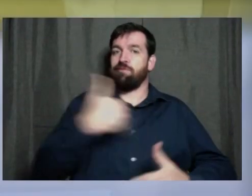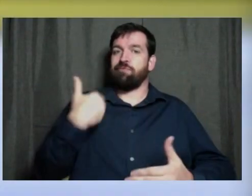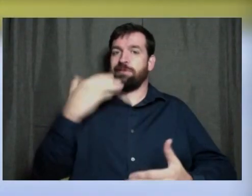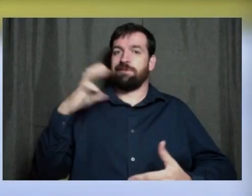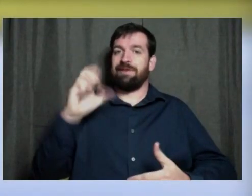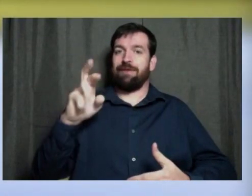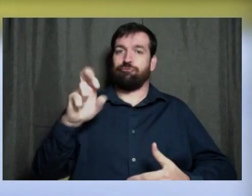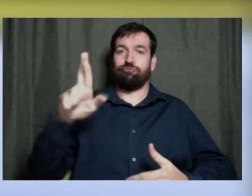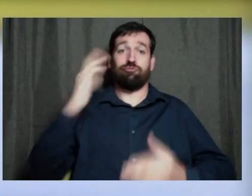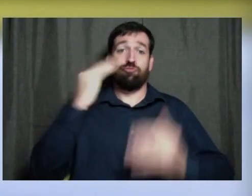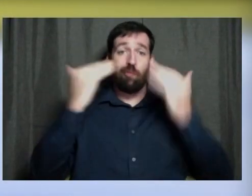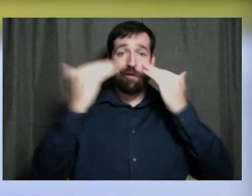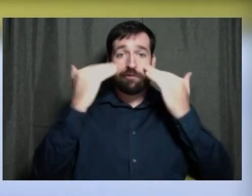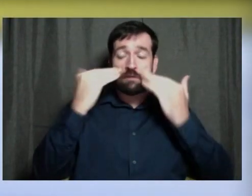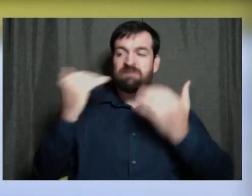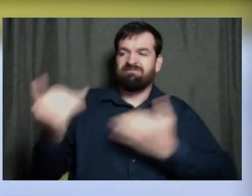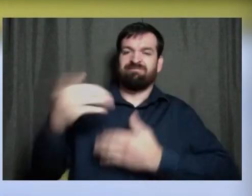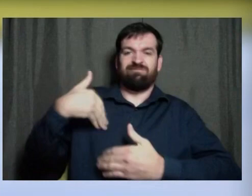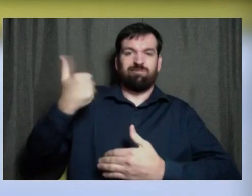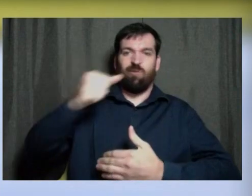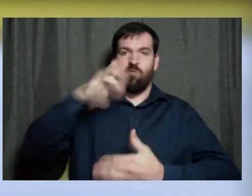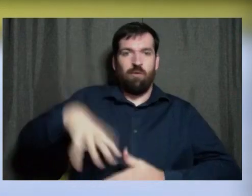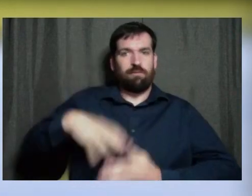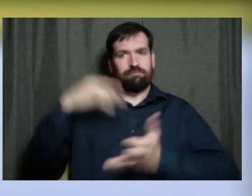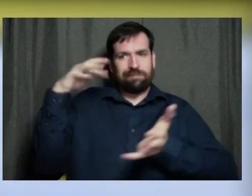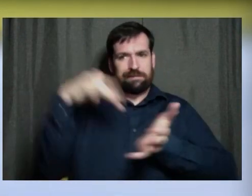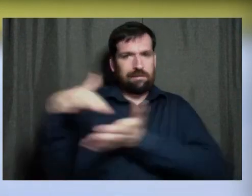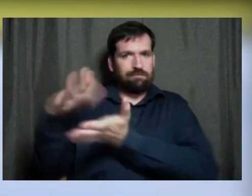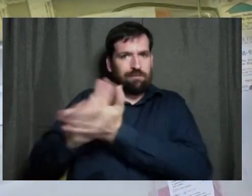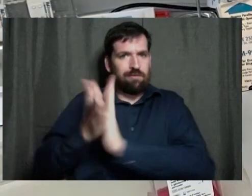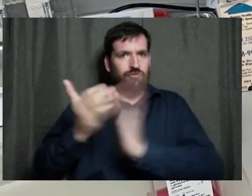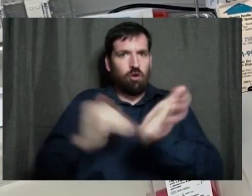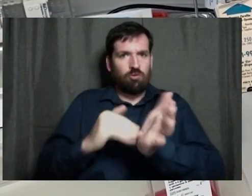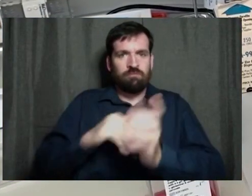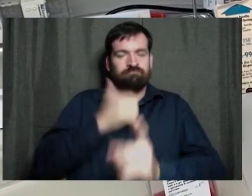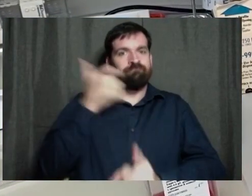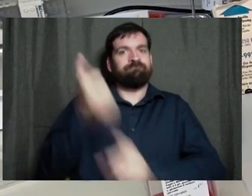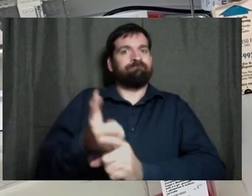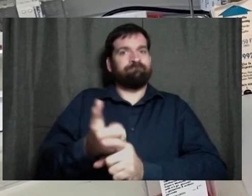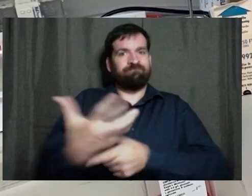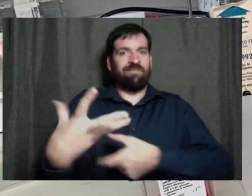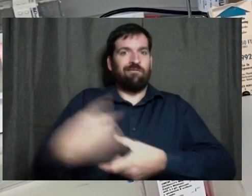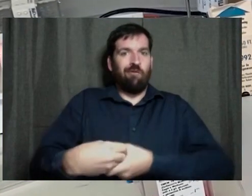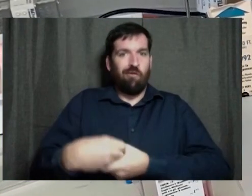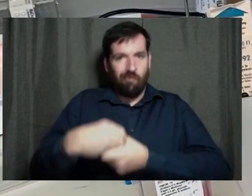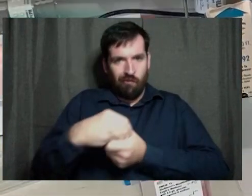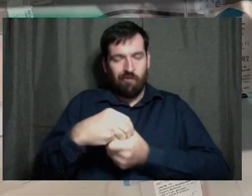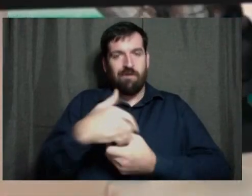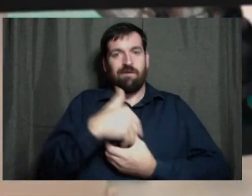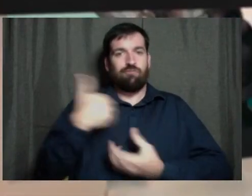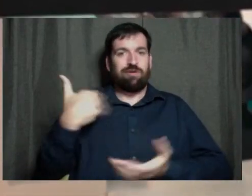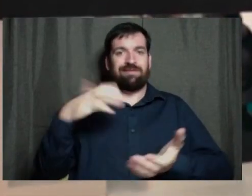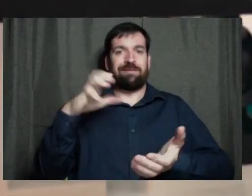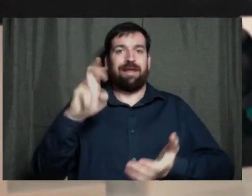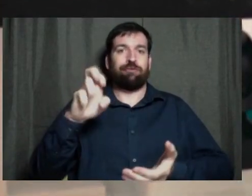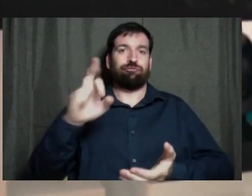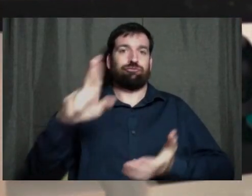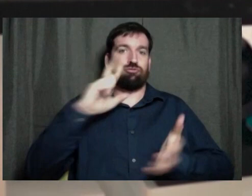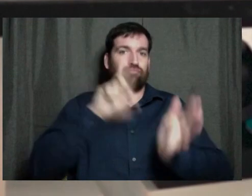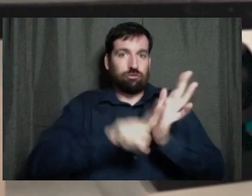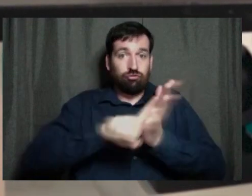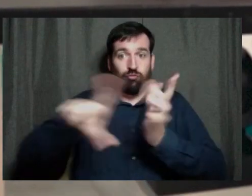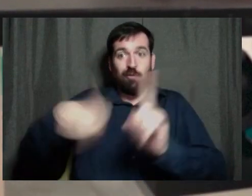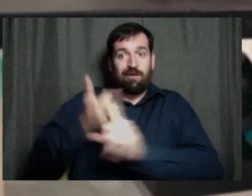by a young woman studying to become a doctor, but found herself part of the breast cancer research that she was doing when she was diagnosed with